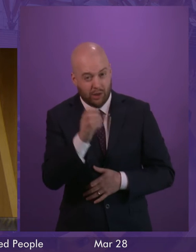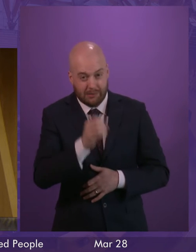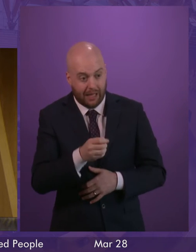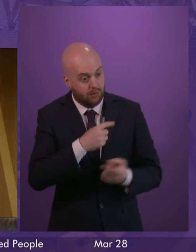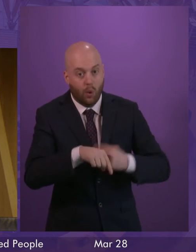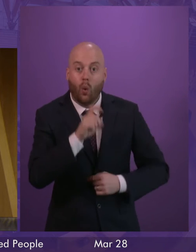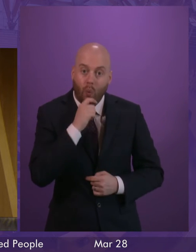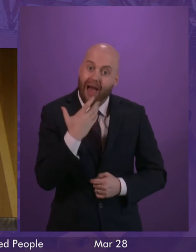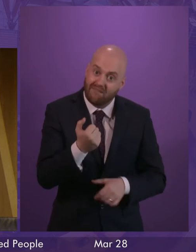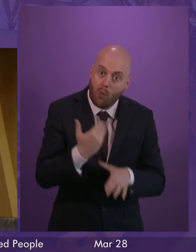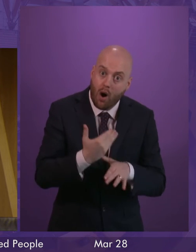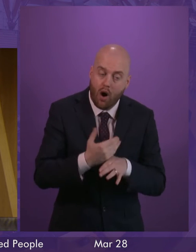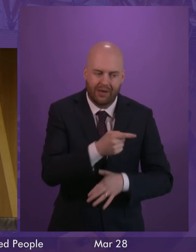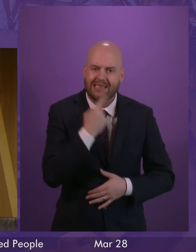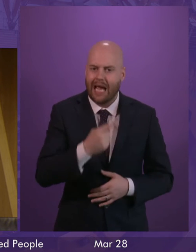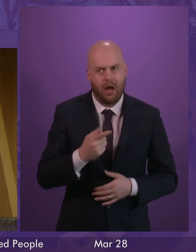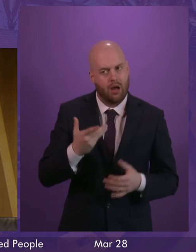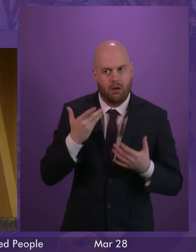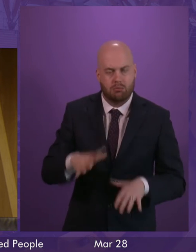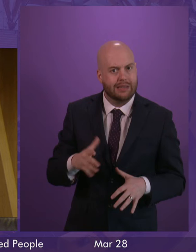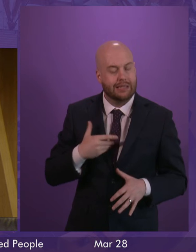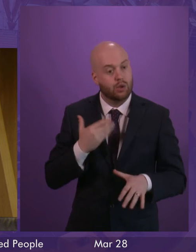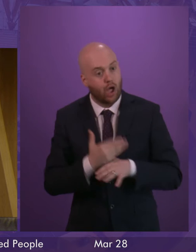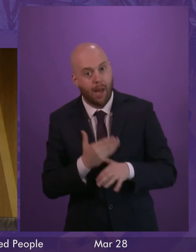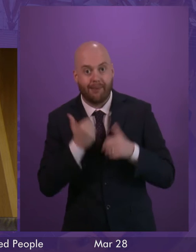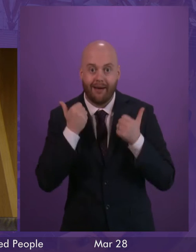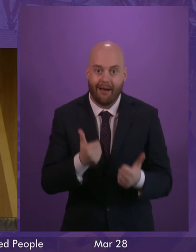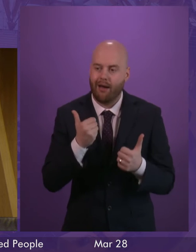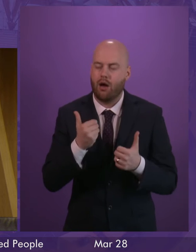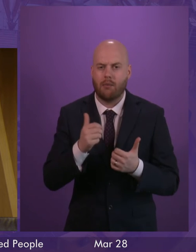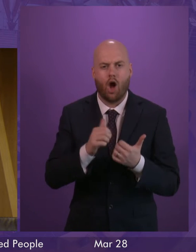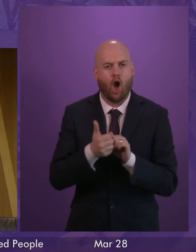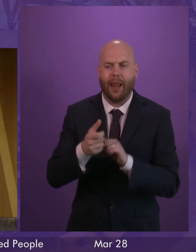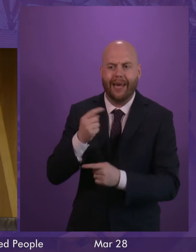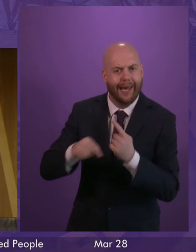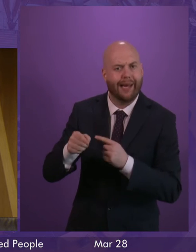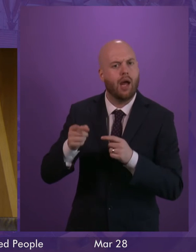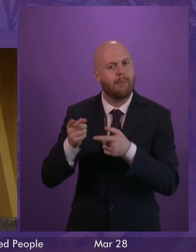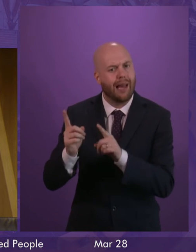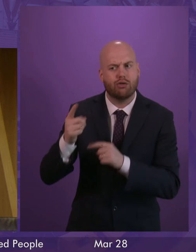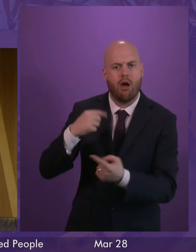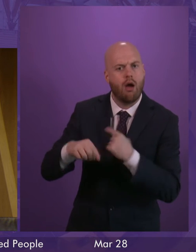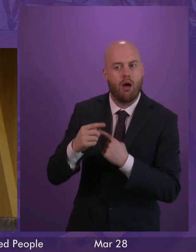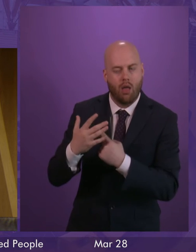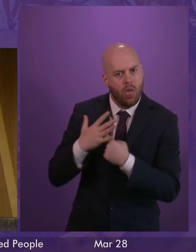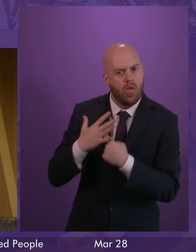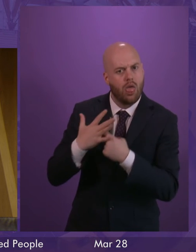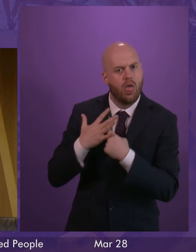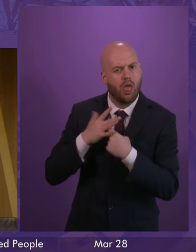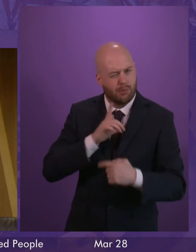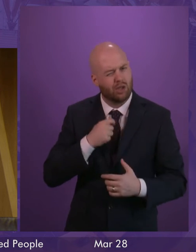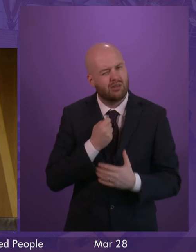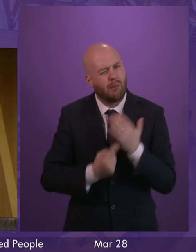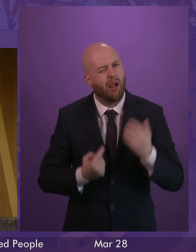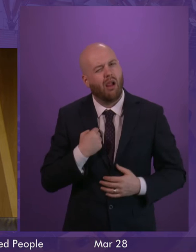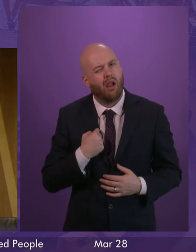had experienced MS-related stigma and discrimination by colleagues or managers over the past five years. And the all-party group